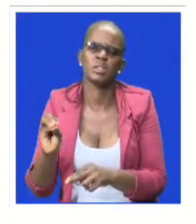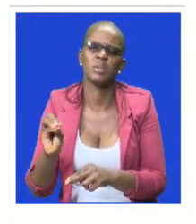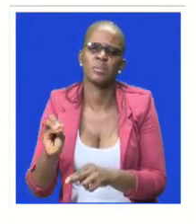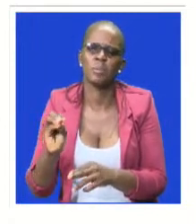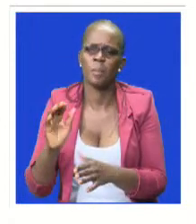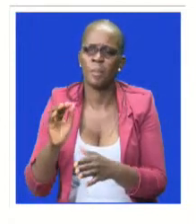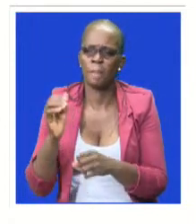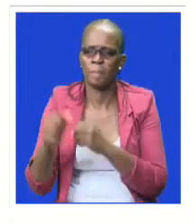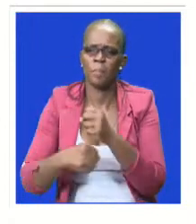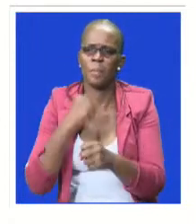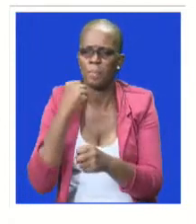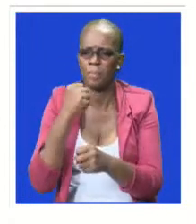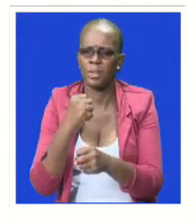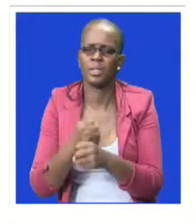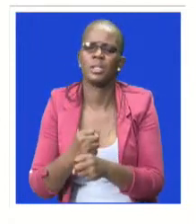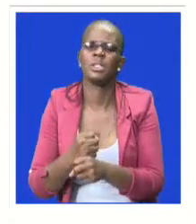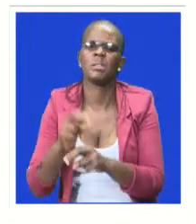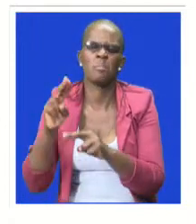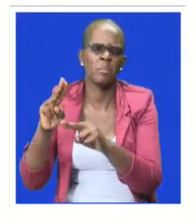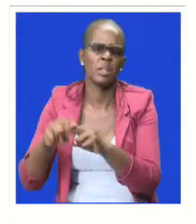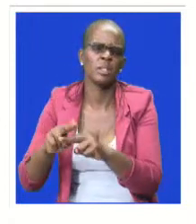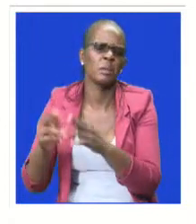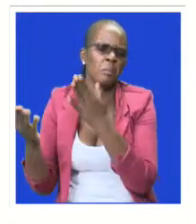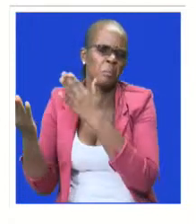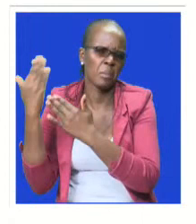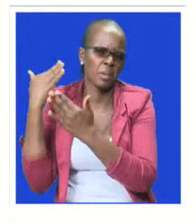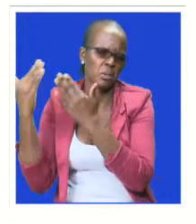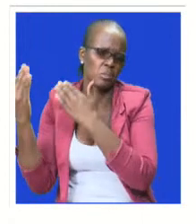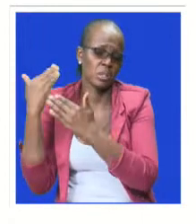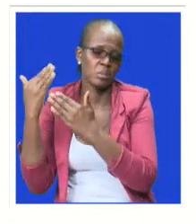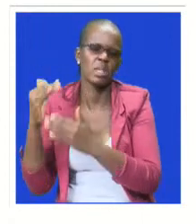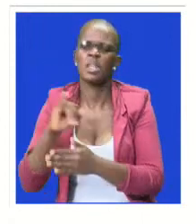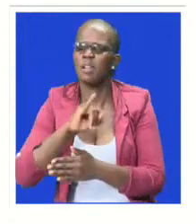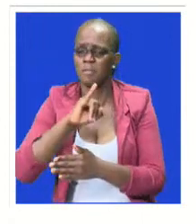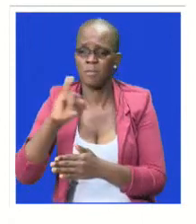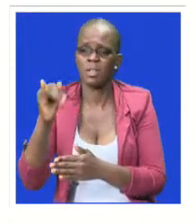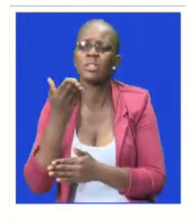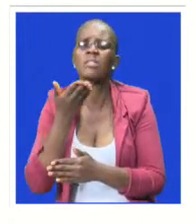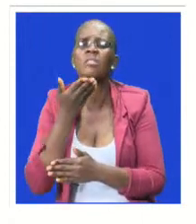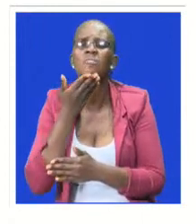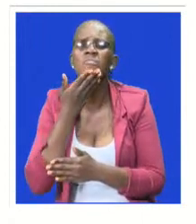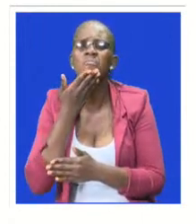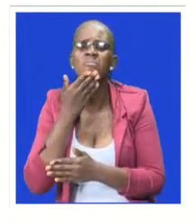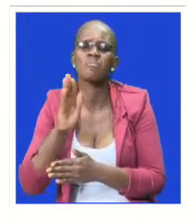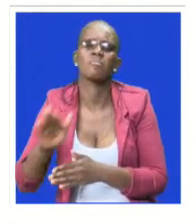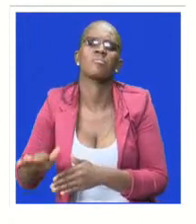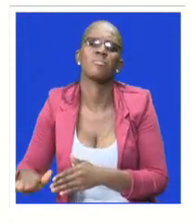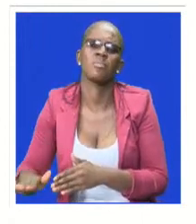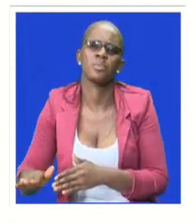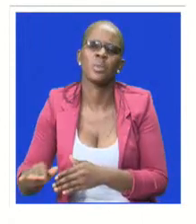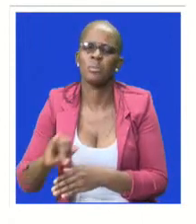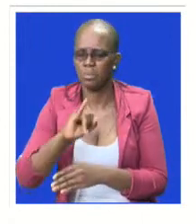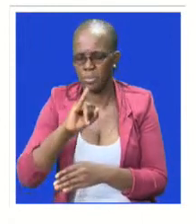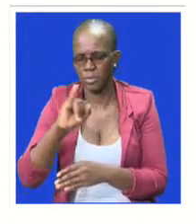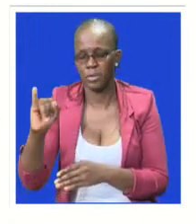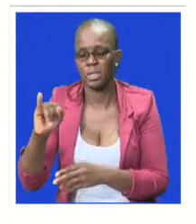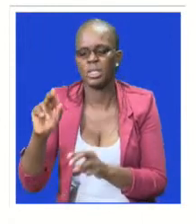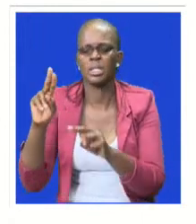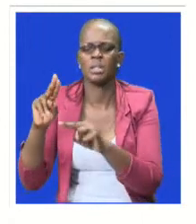before the Khoikhoi arrived. They were the first to live in